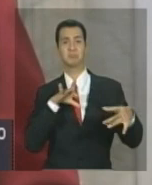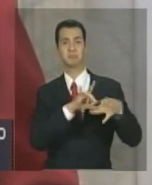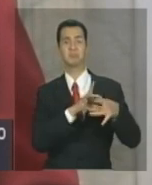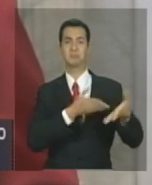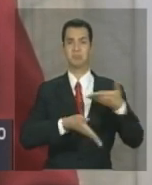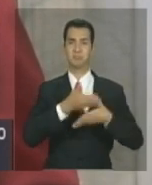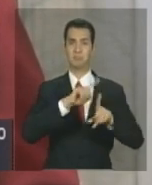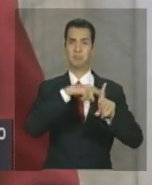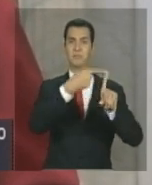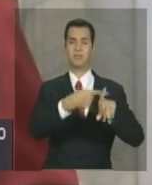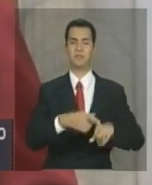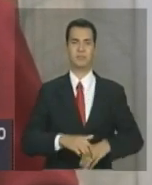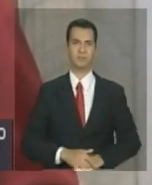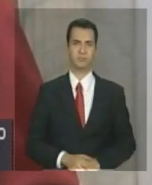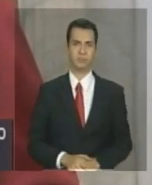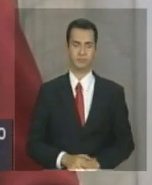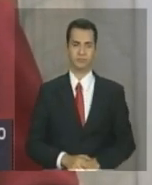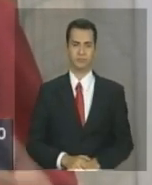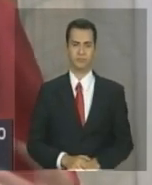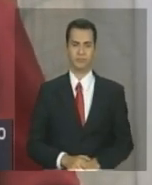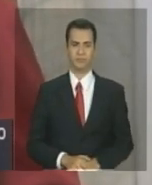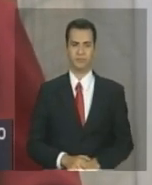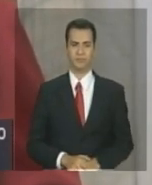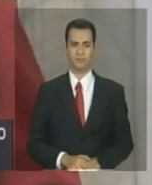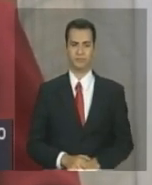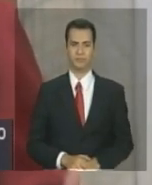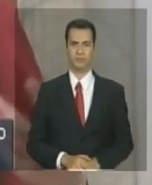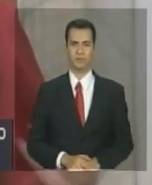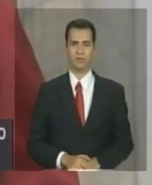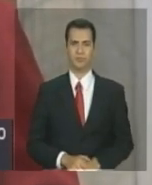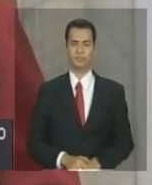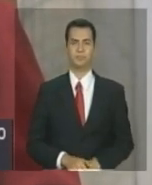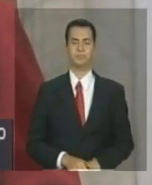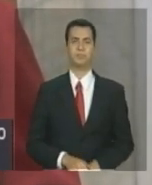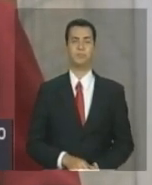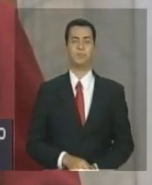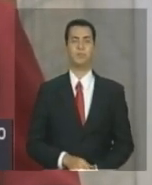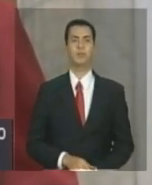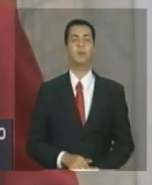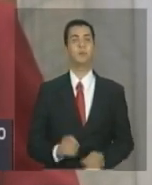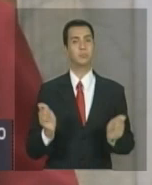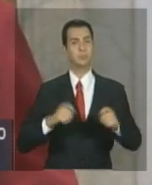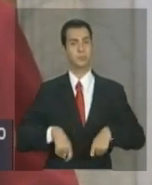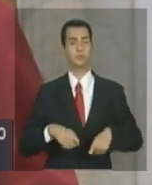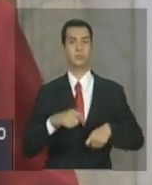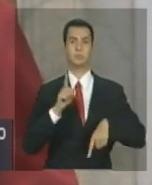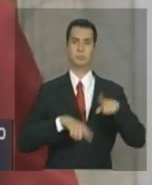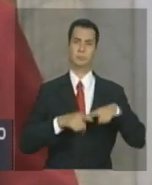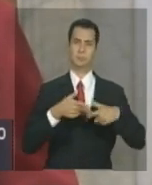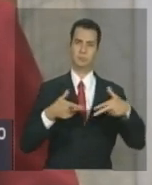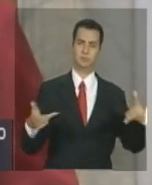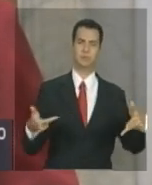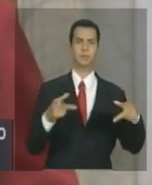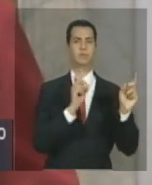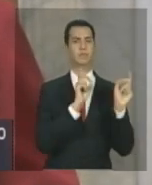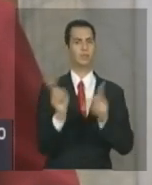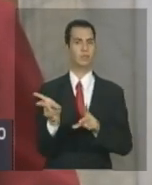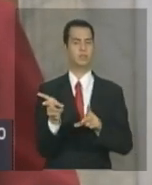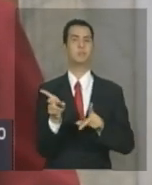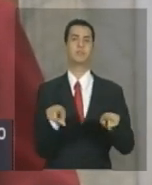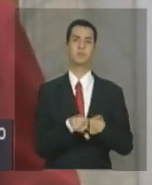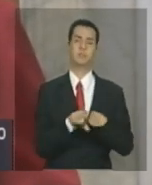no que se refere a fornecimento de equipamentos e serviços, both as regards the supply